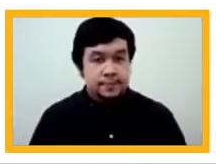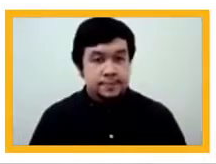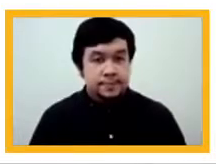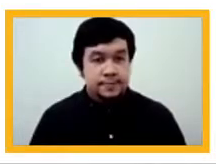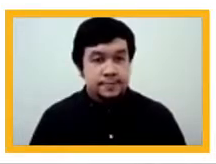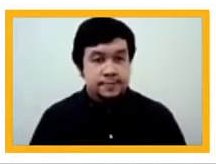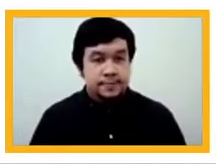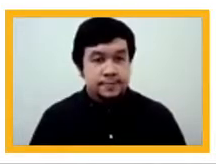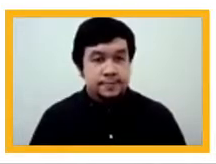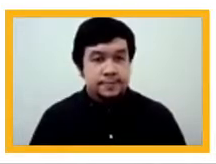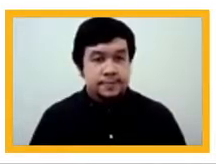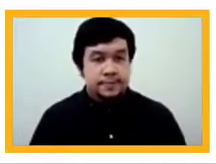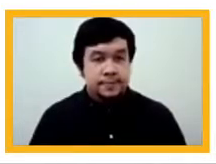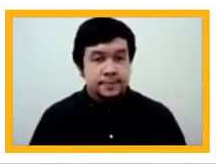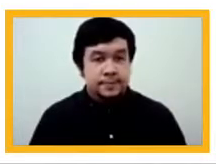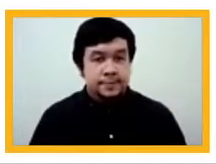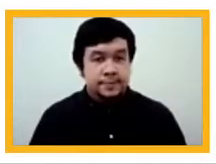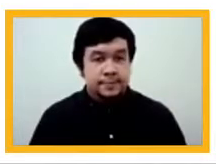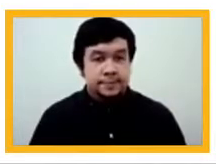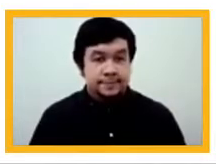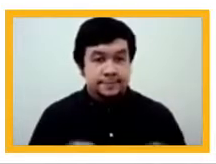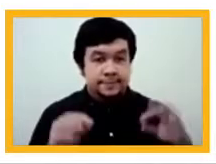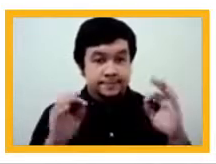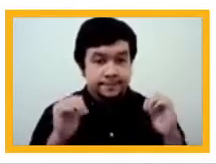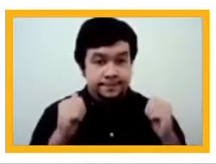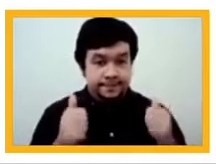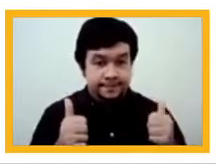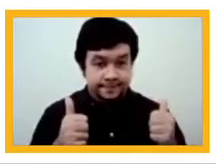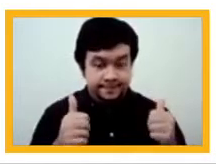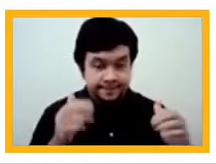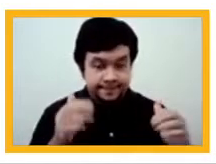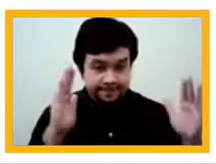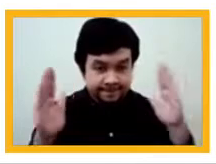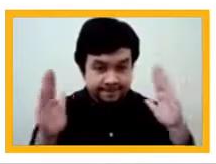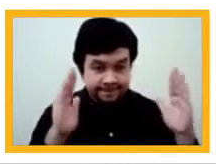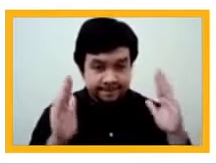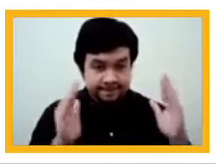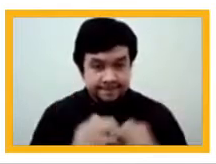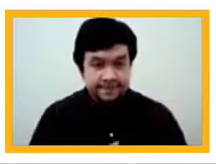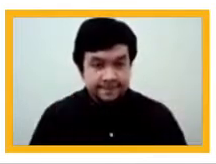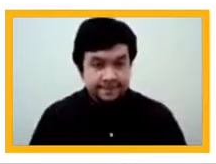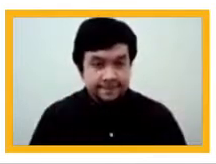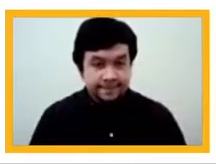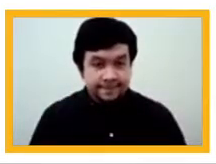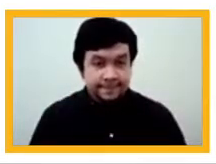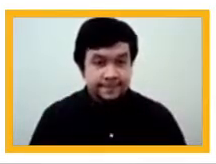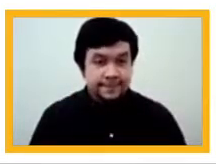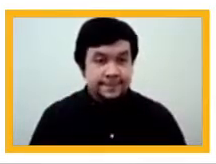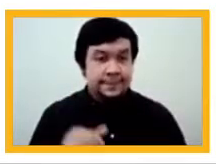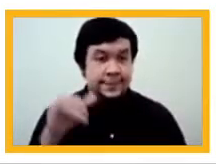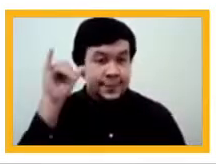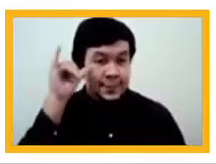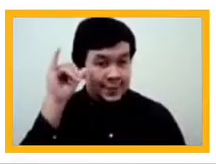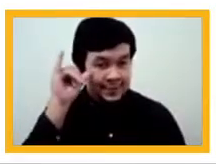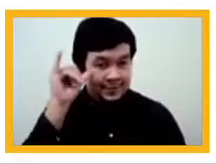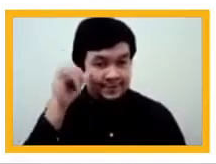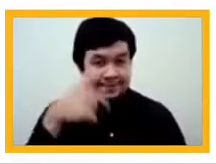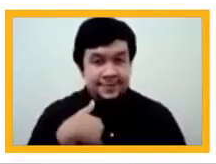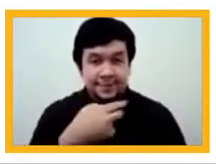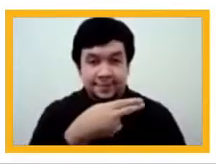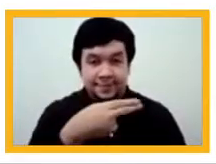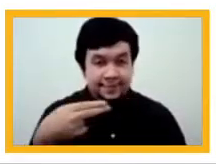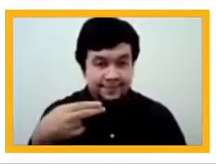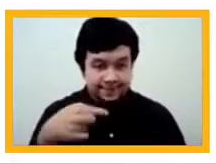Hello, I'm Yunmook. I'm president of Association of Software Centered University in Korea.